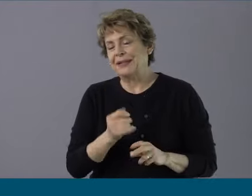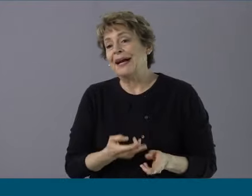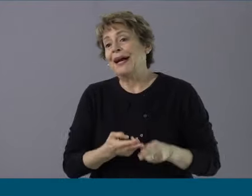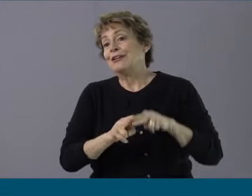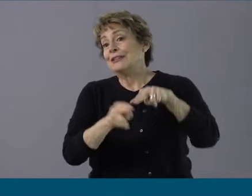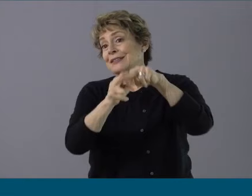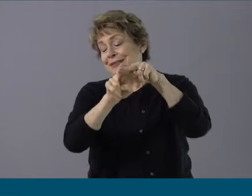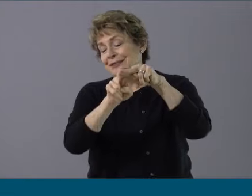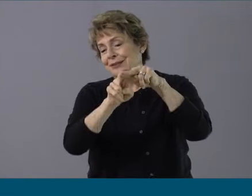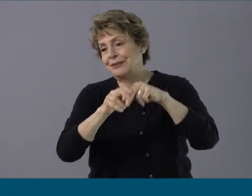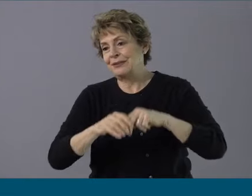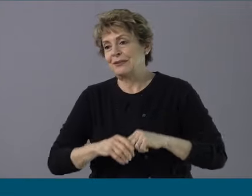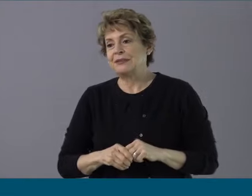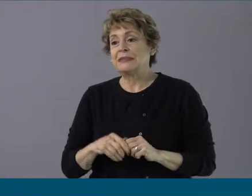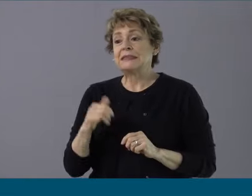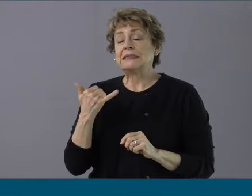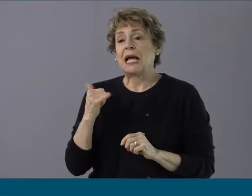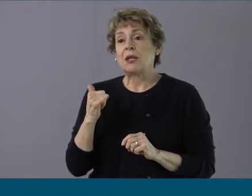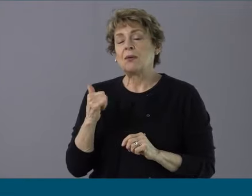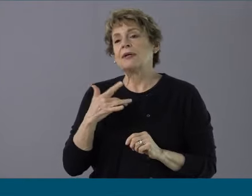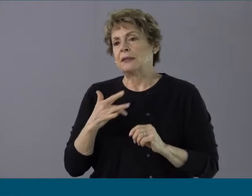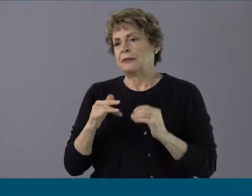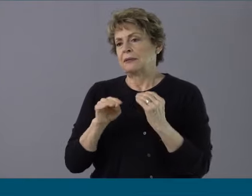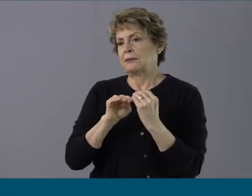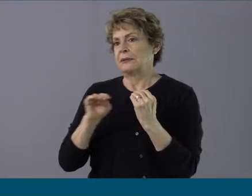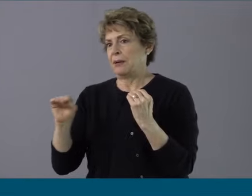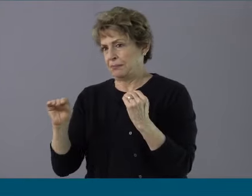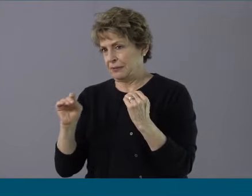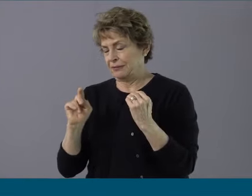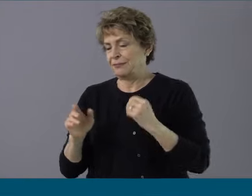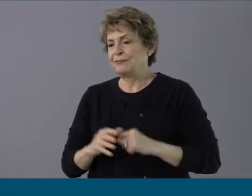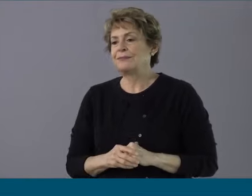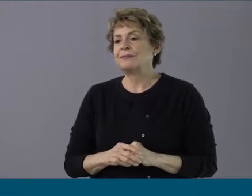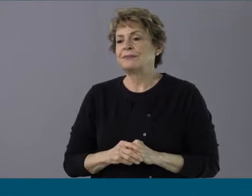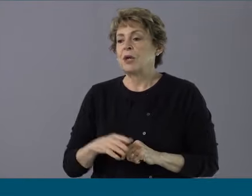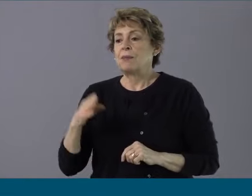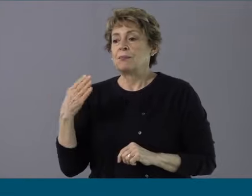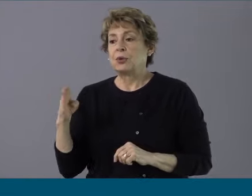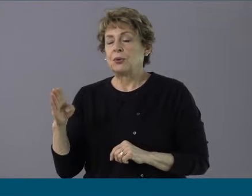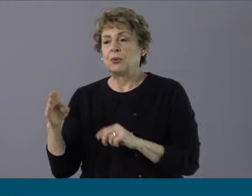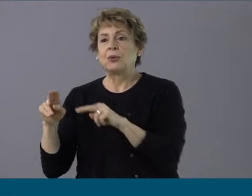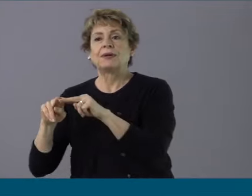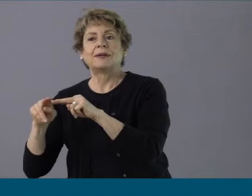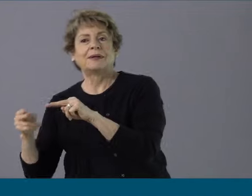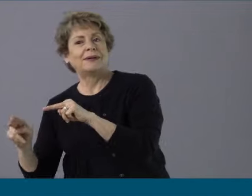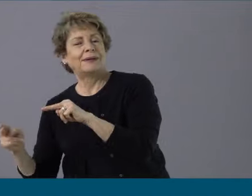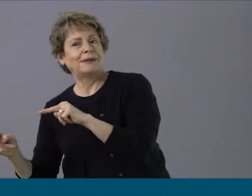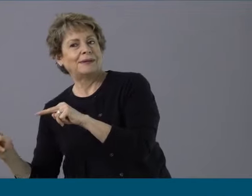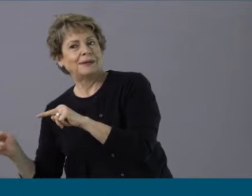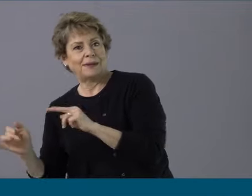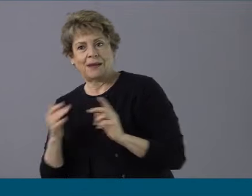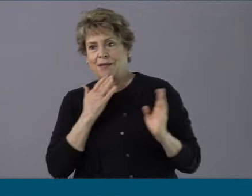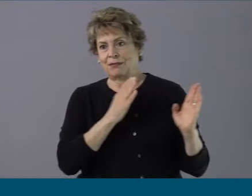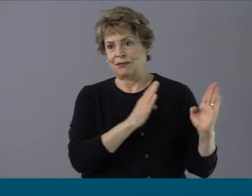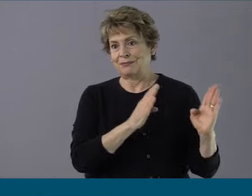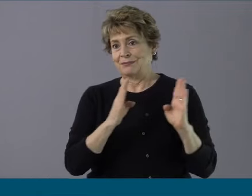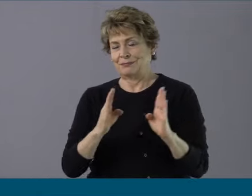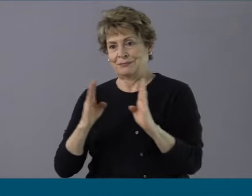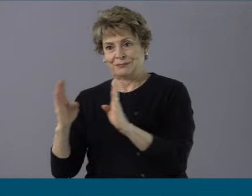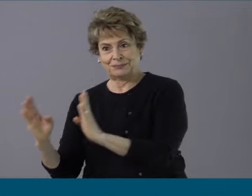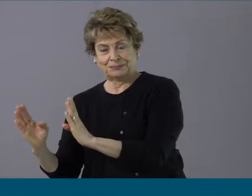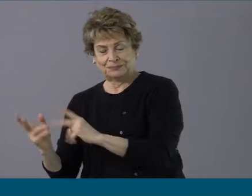are stabilizing. So take a look at where Arizona is over the last 2 weeks and what a difference we